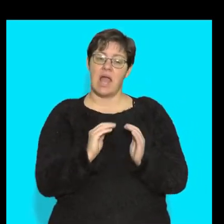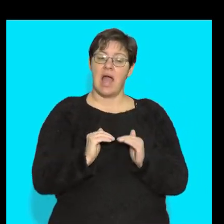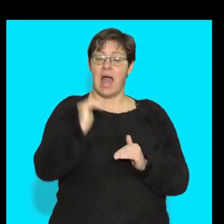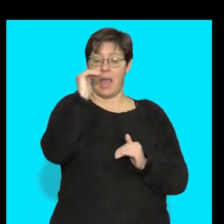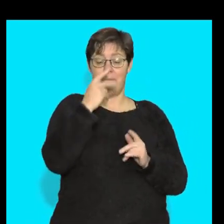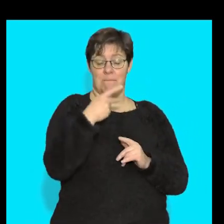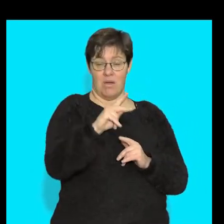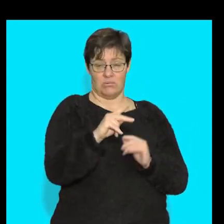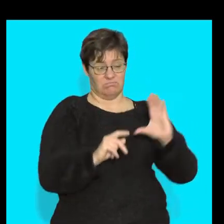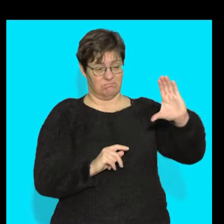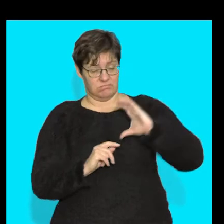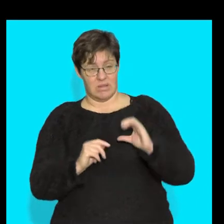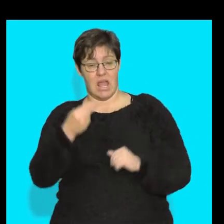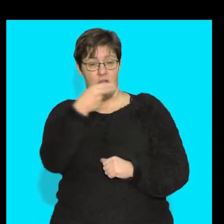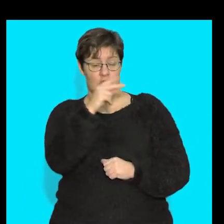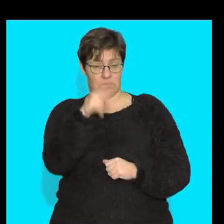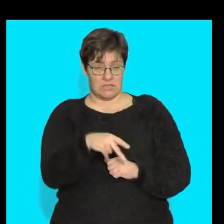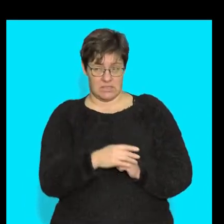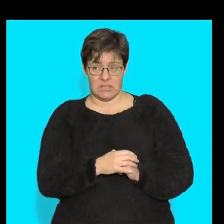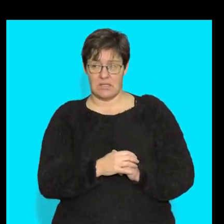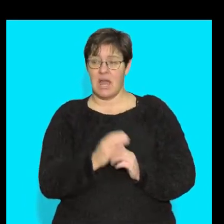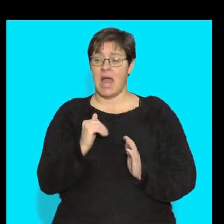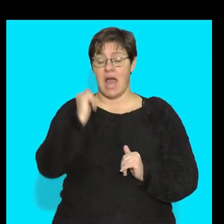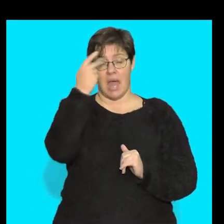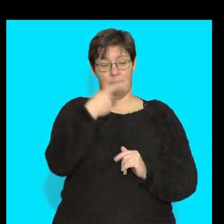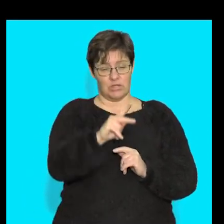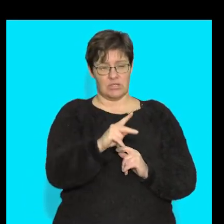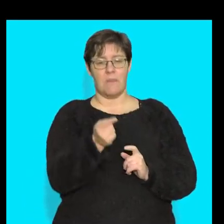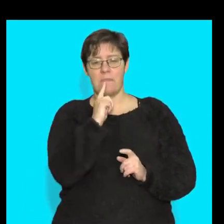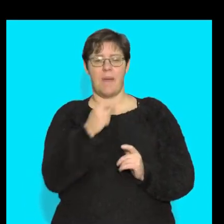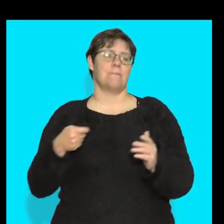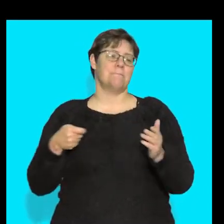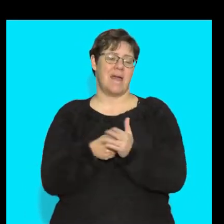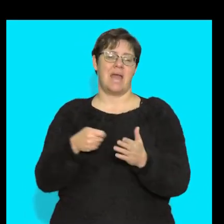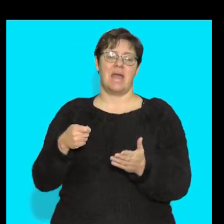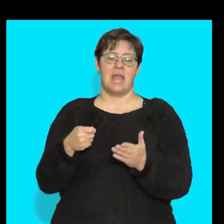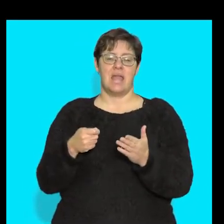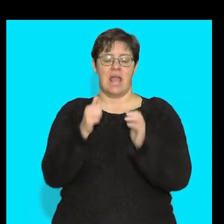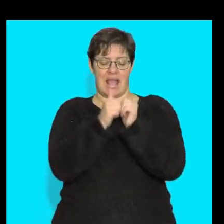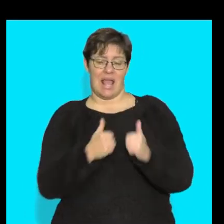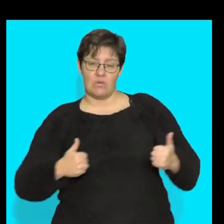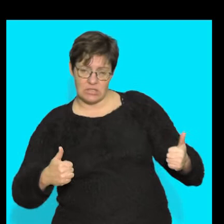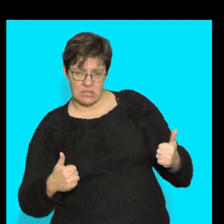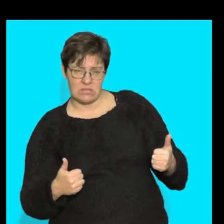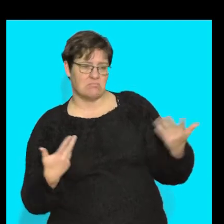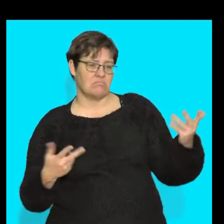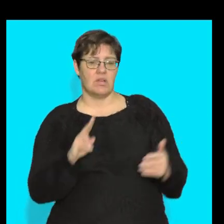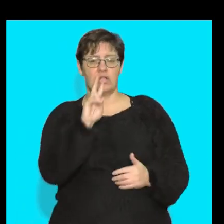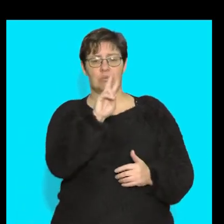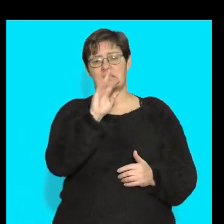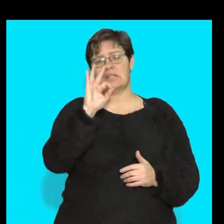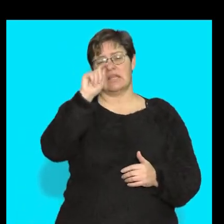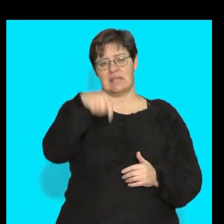the hire purchase, which is HP. Hire purchase is when our parents are buying a couch, maybe that